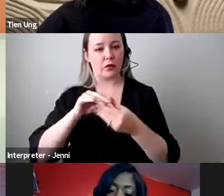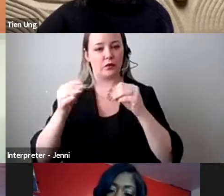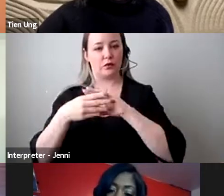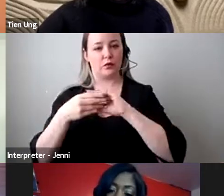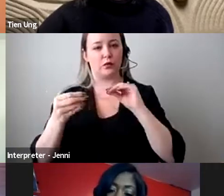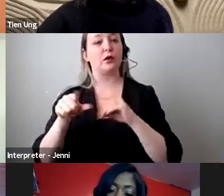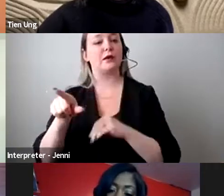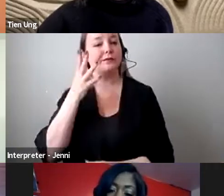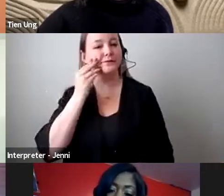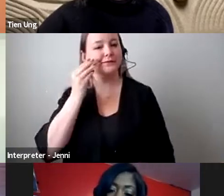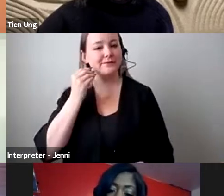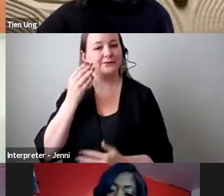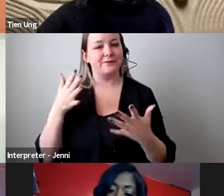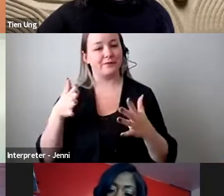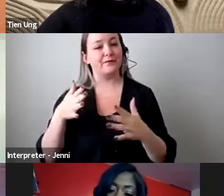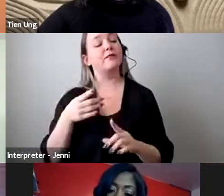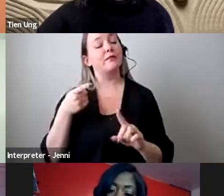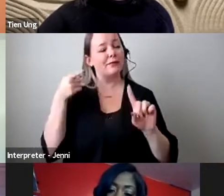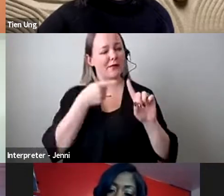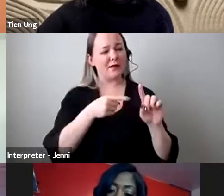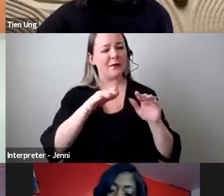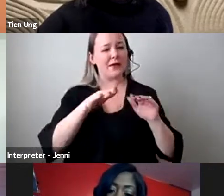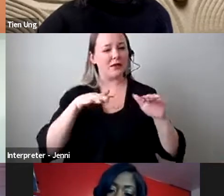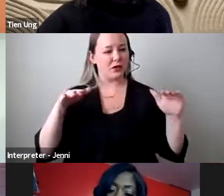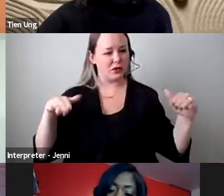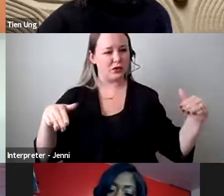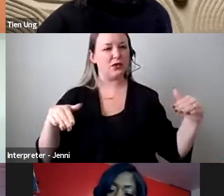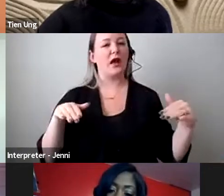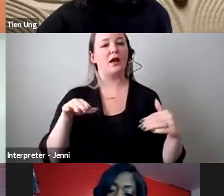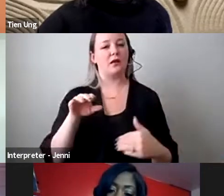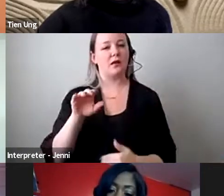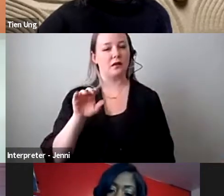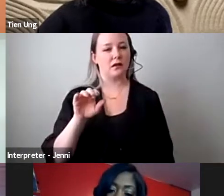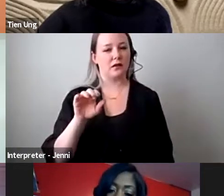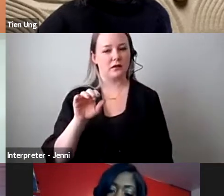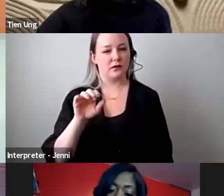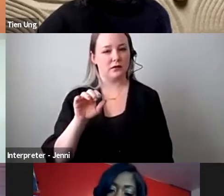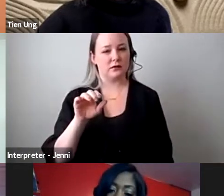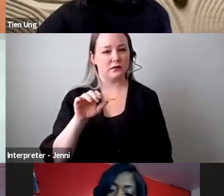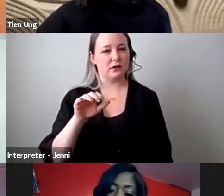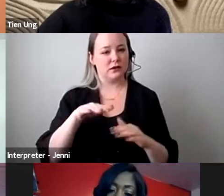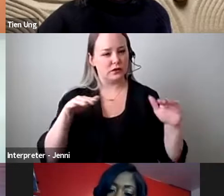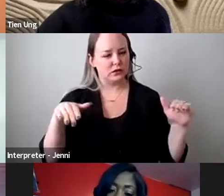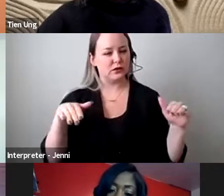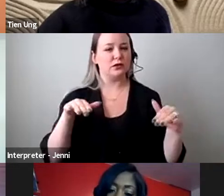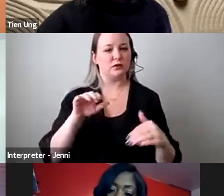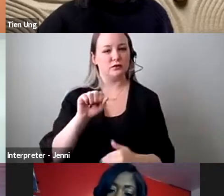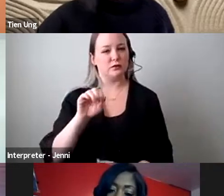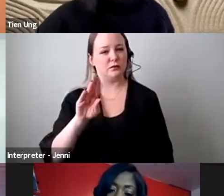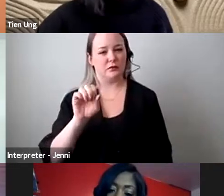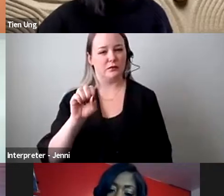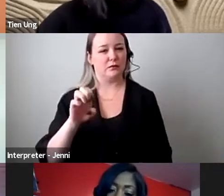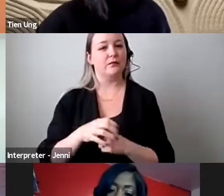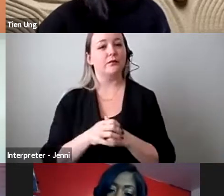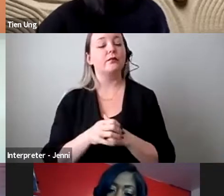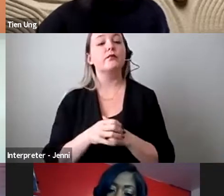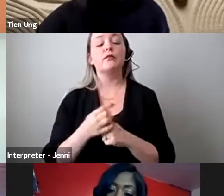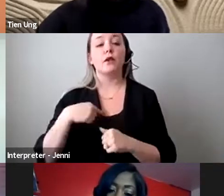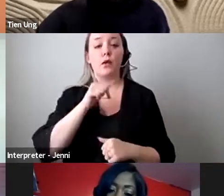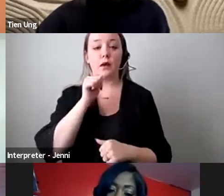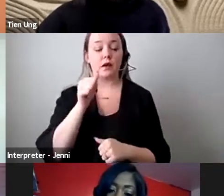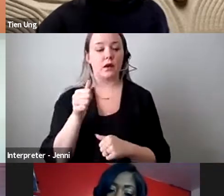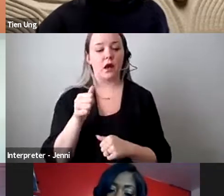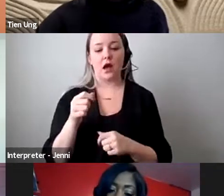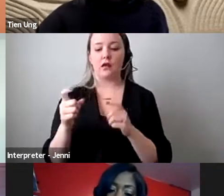are involved with child protection, and making change, not just small change, not tinkering with the